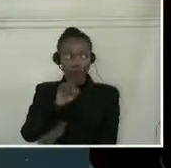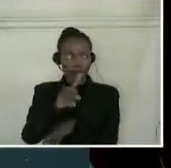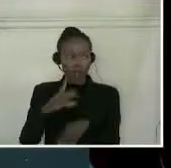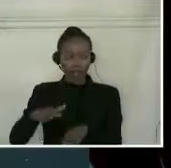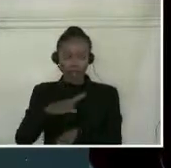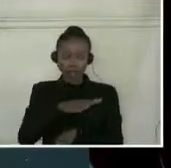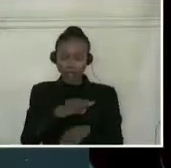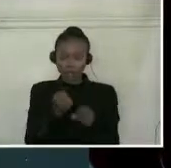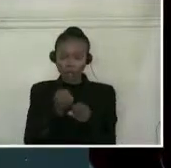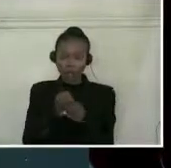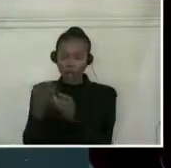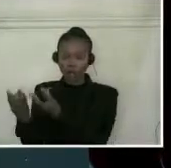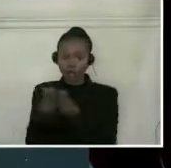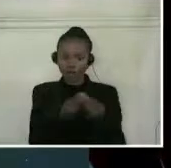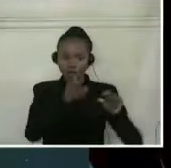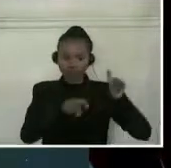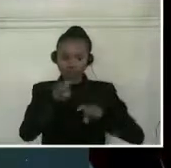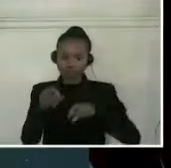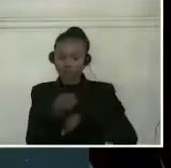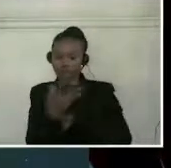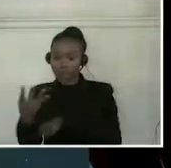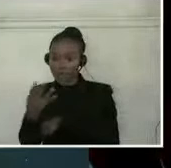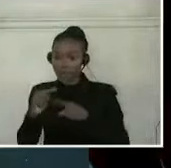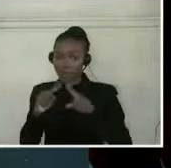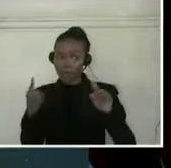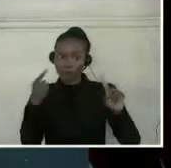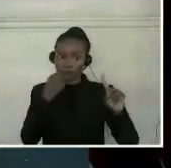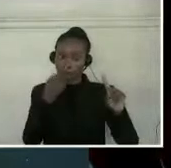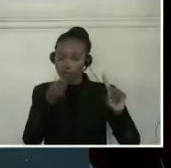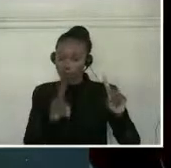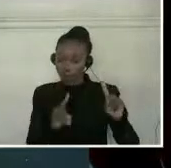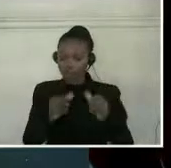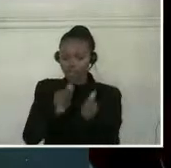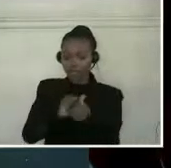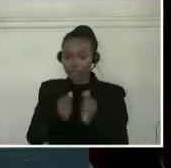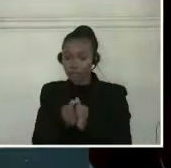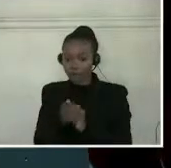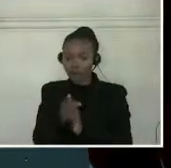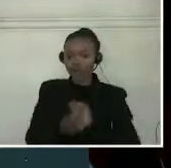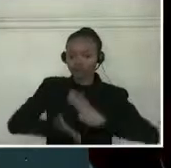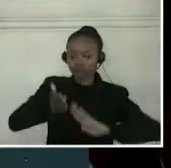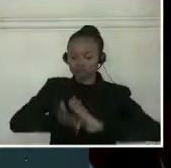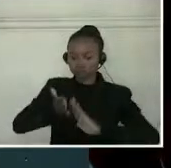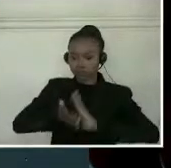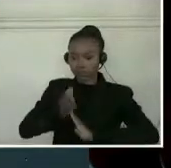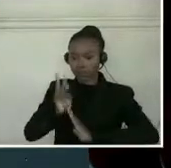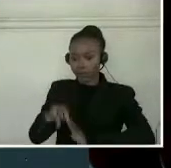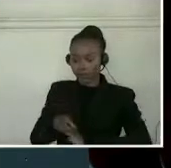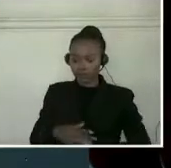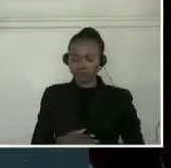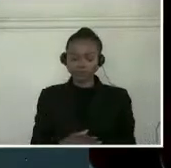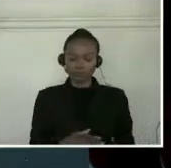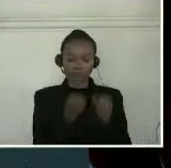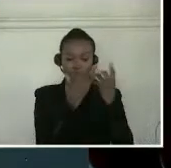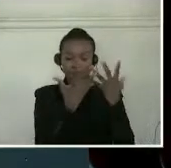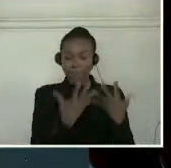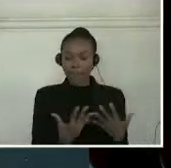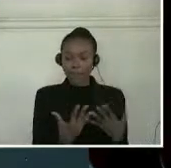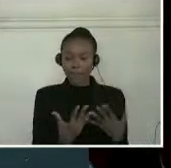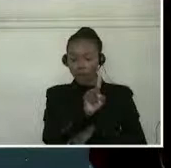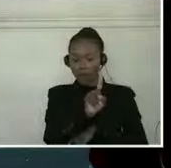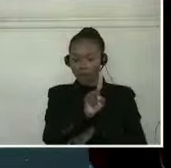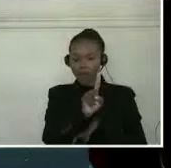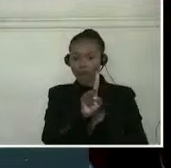ultimate objectives of delivering sport on the ground a budget of one million seven hundred